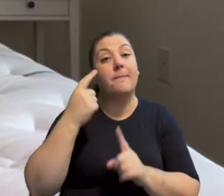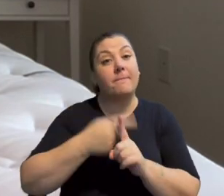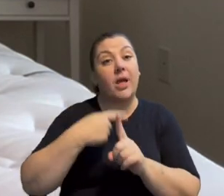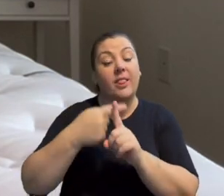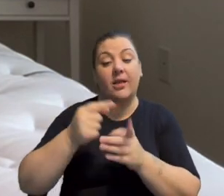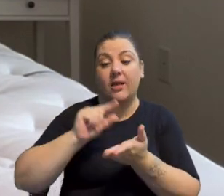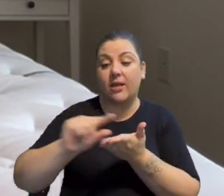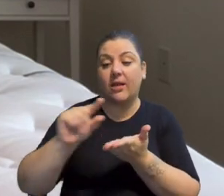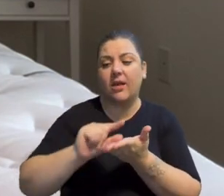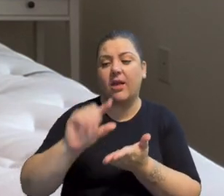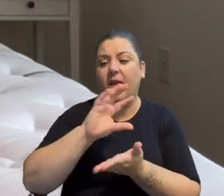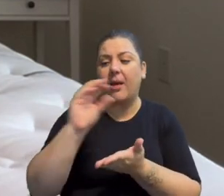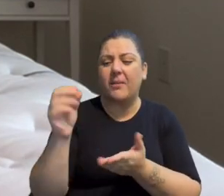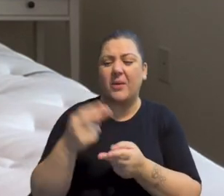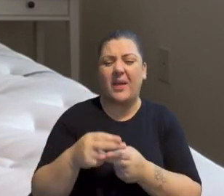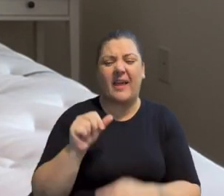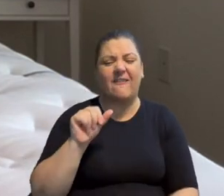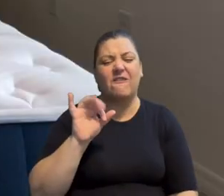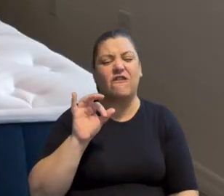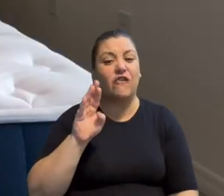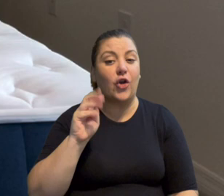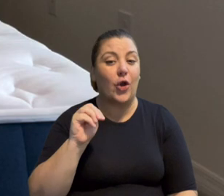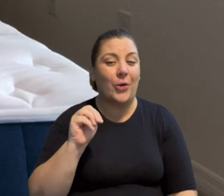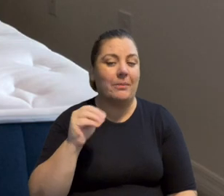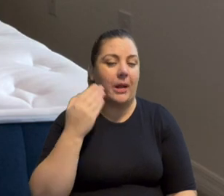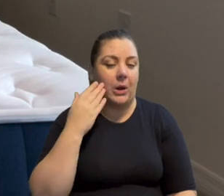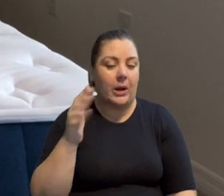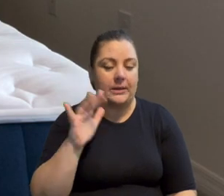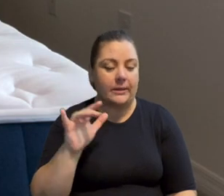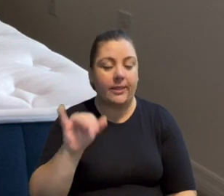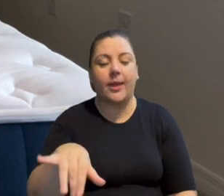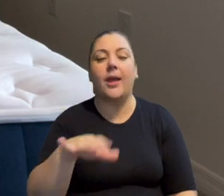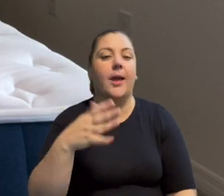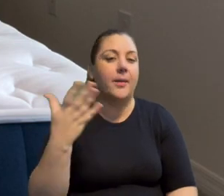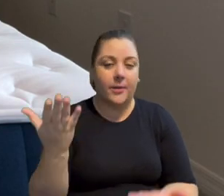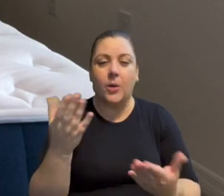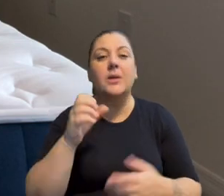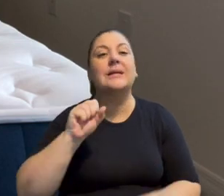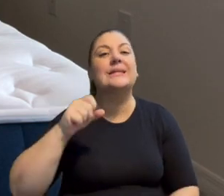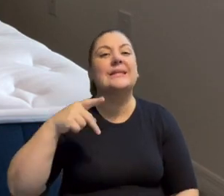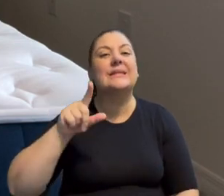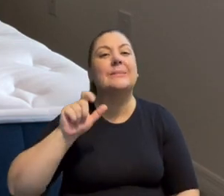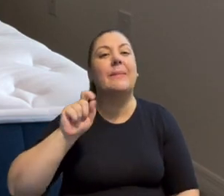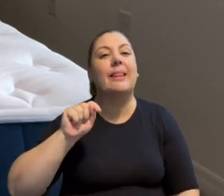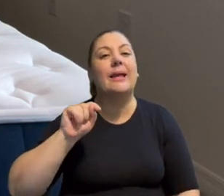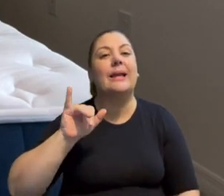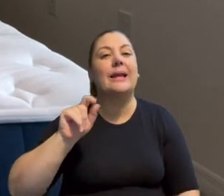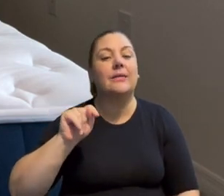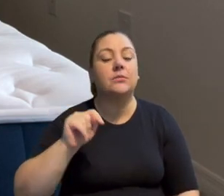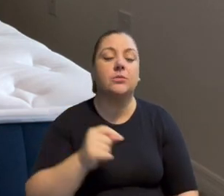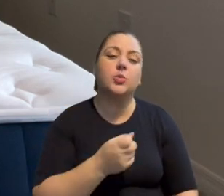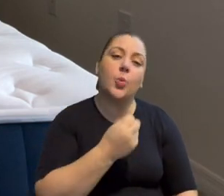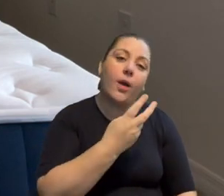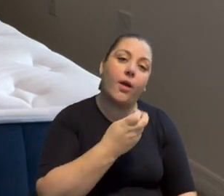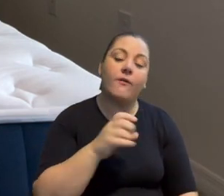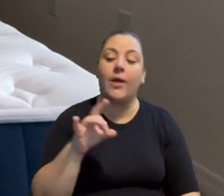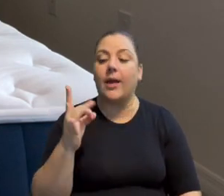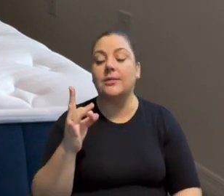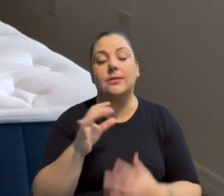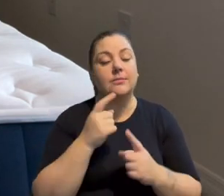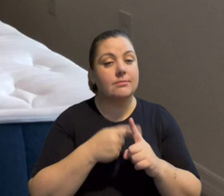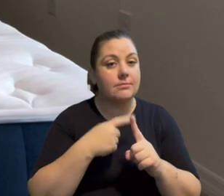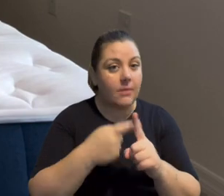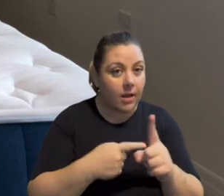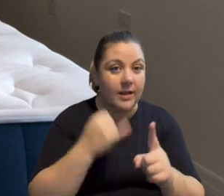a firm, I don't know how you pronounce that, or split it. Depending on your credit, it could be around 6, 12, or 18 months, and it